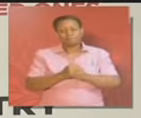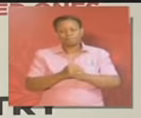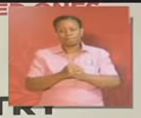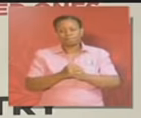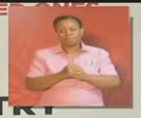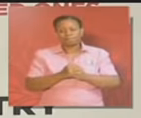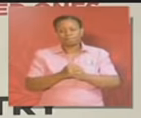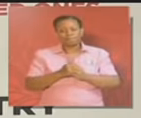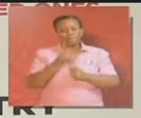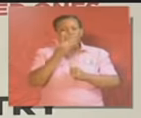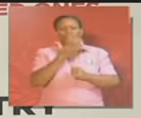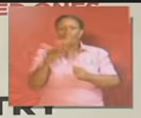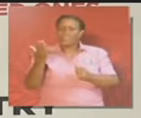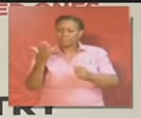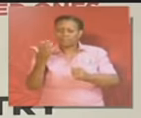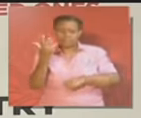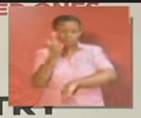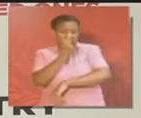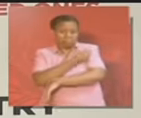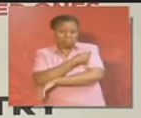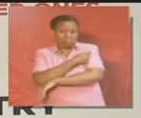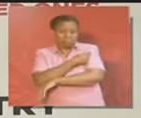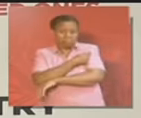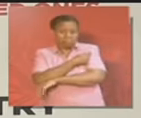p.m. yesterday, we had vaccinated a total of